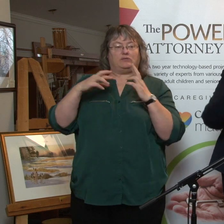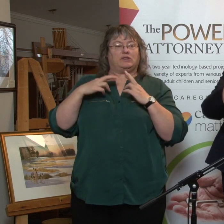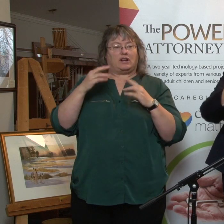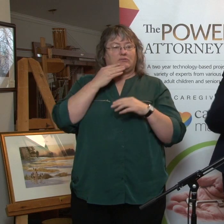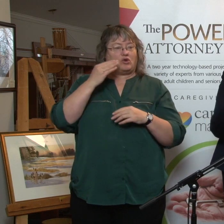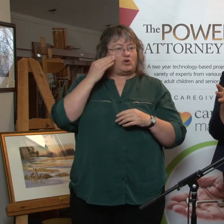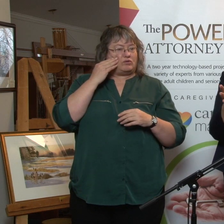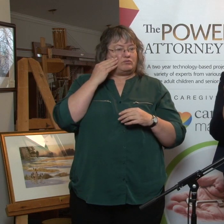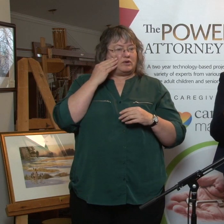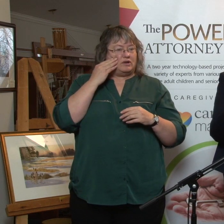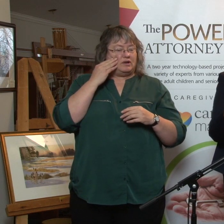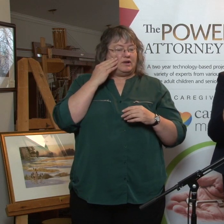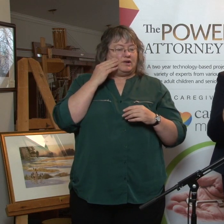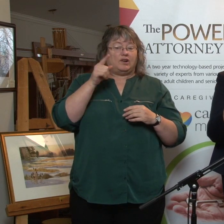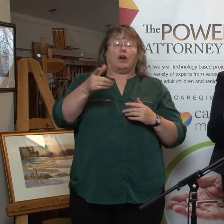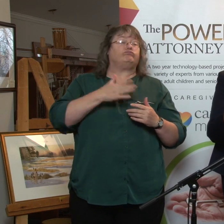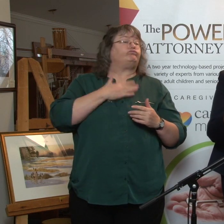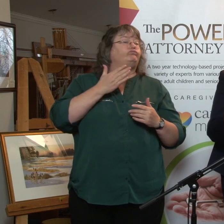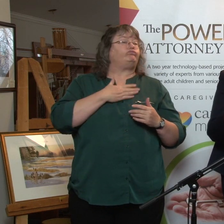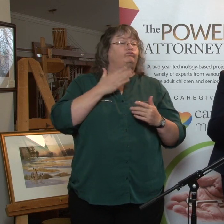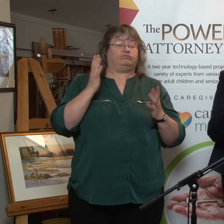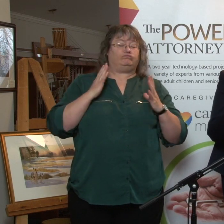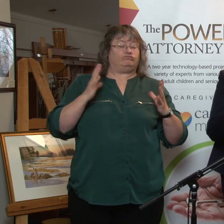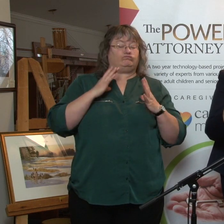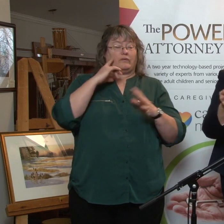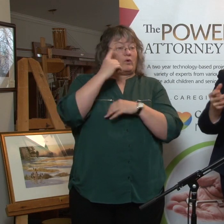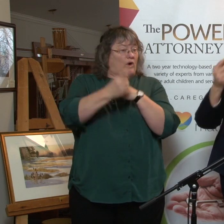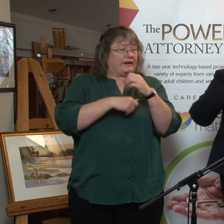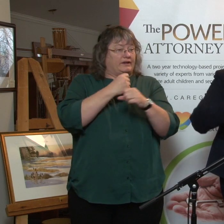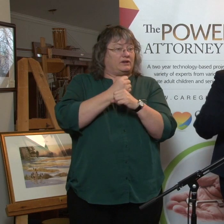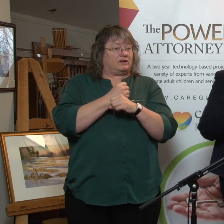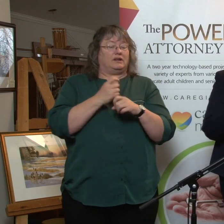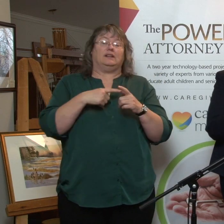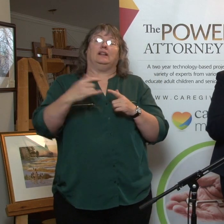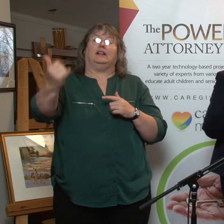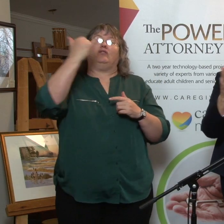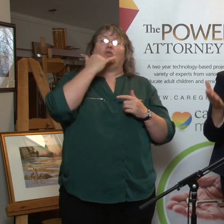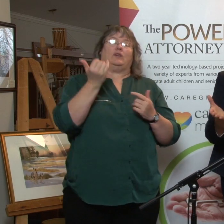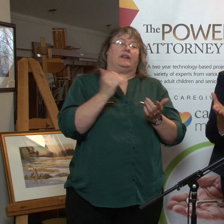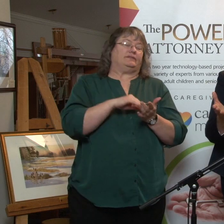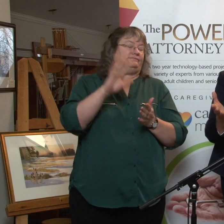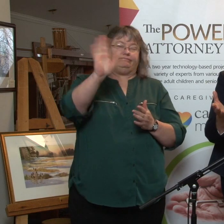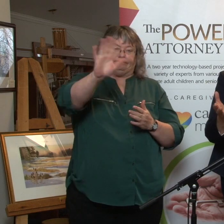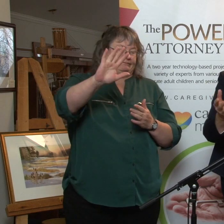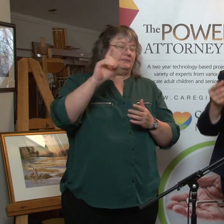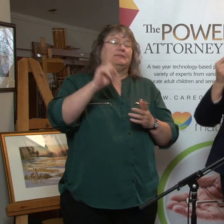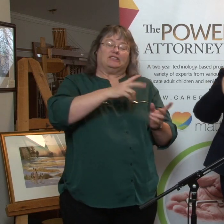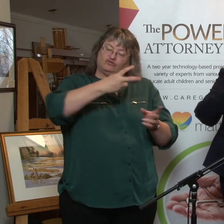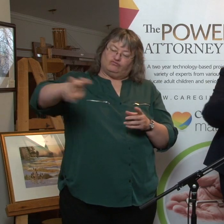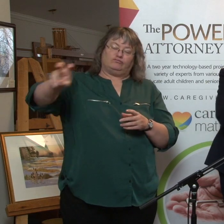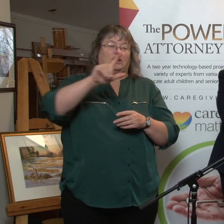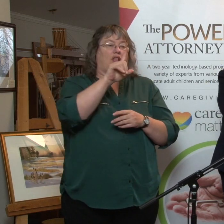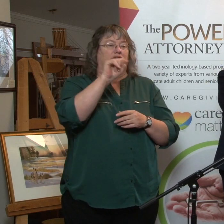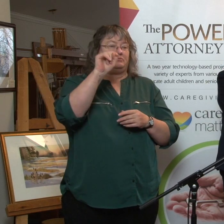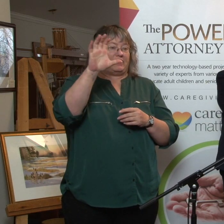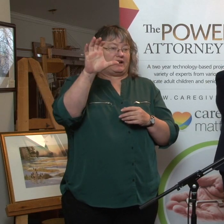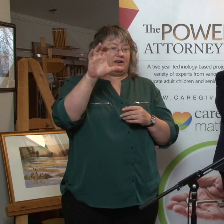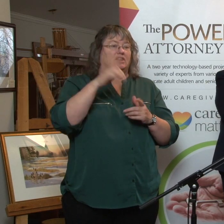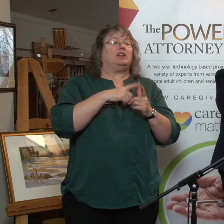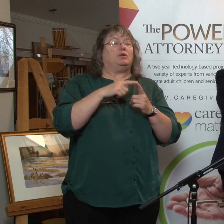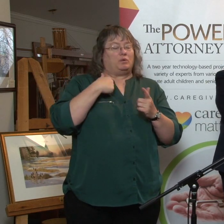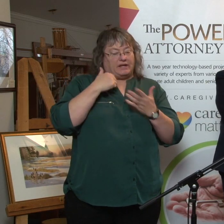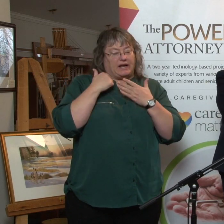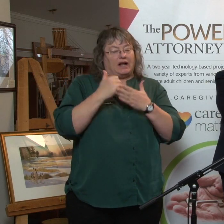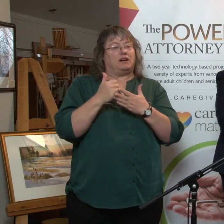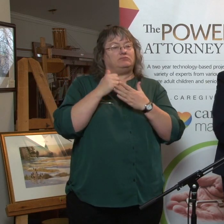retirement home, she's perfectly happy for a year or two. Then they phone us back and say, no, she has to go to long-term care. So then we help them through the